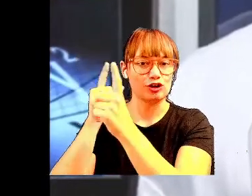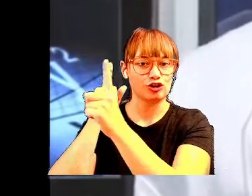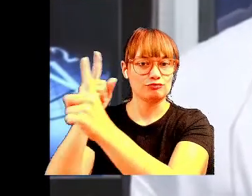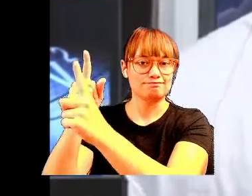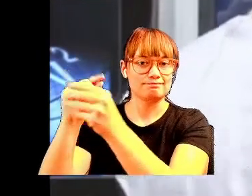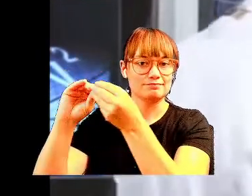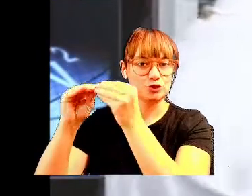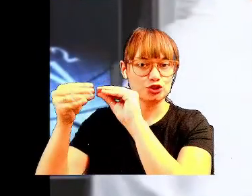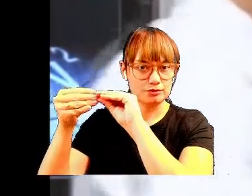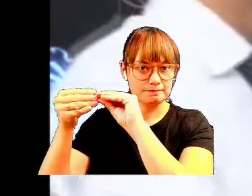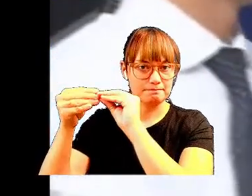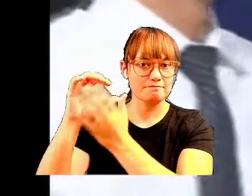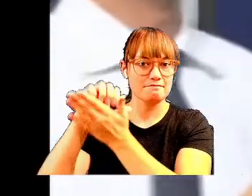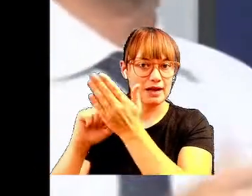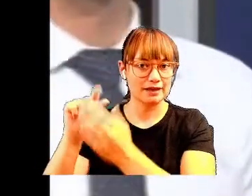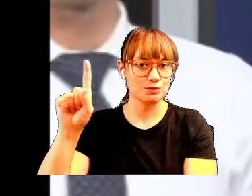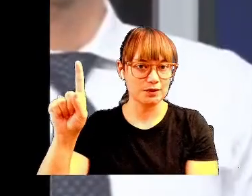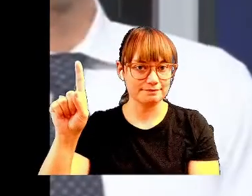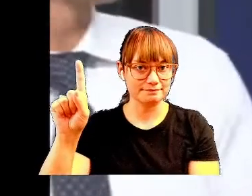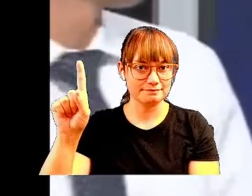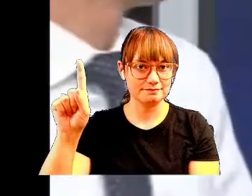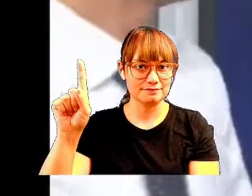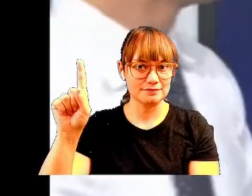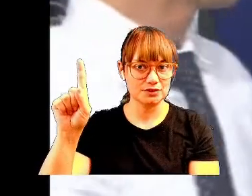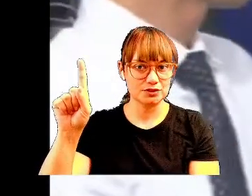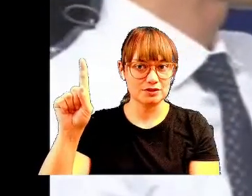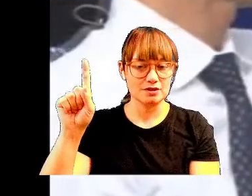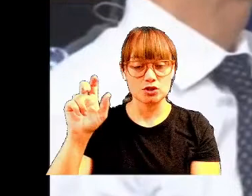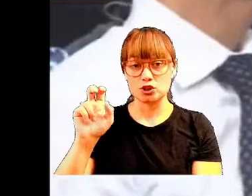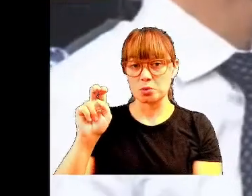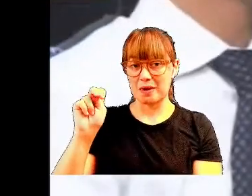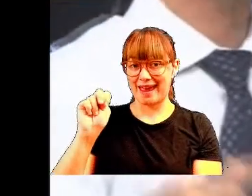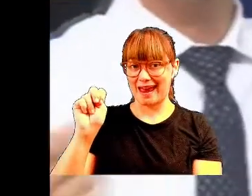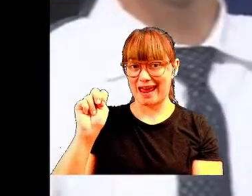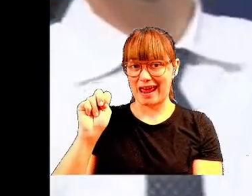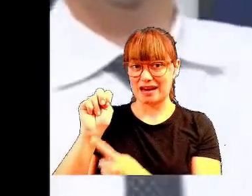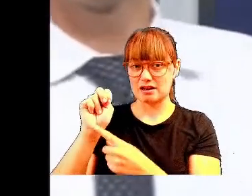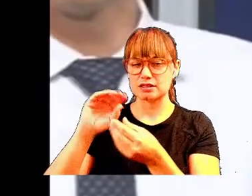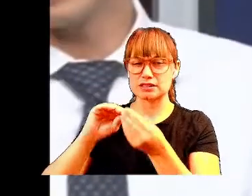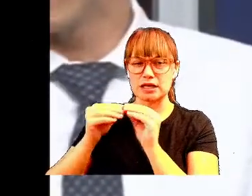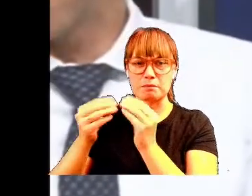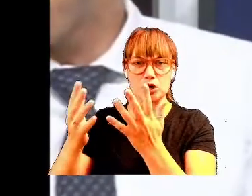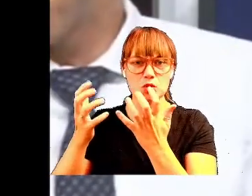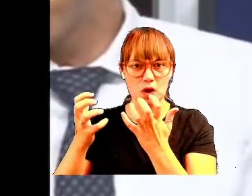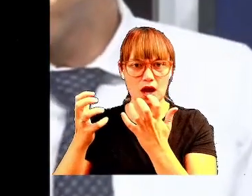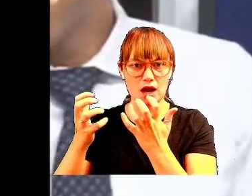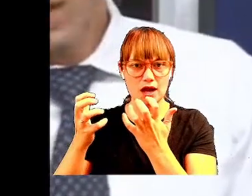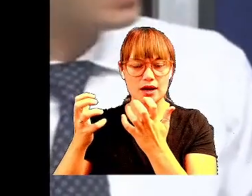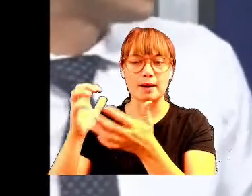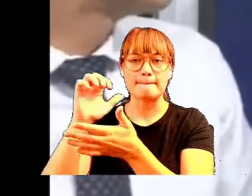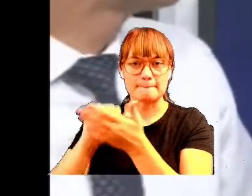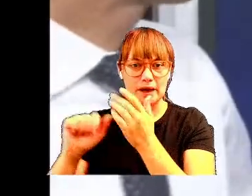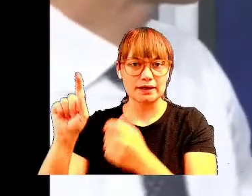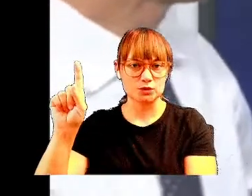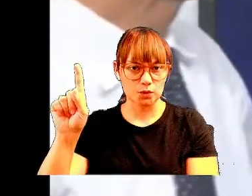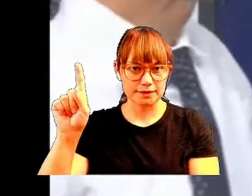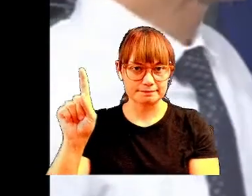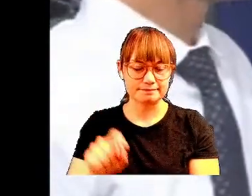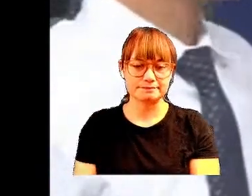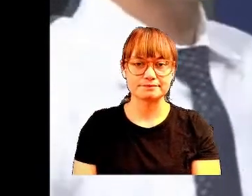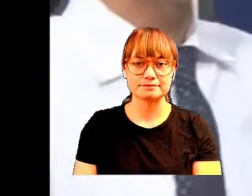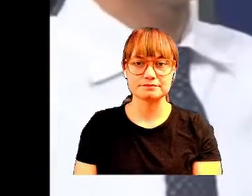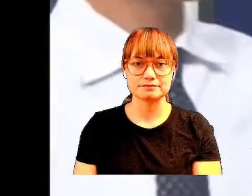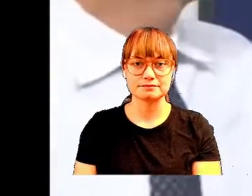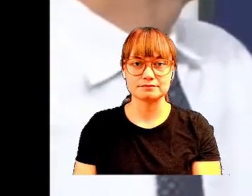minus 1. N is our desired term, but in this case, we'll just say the desired term minus 1. And in this case,